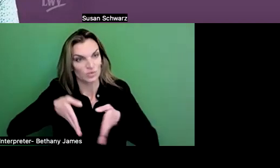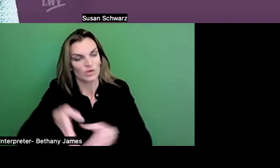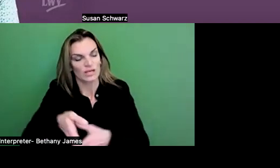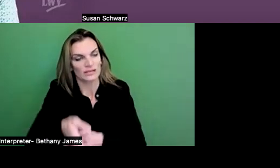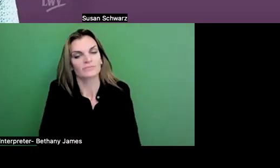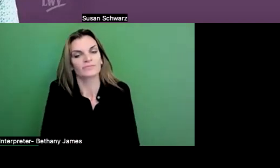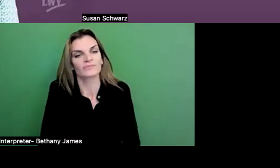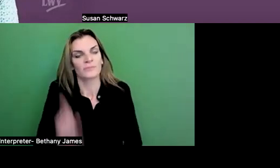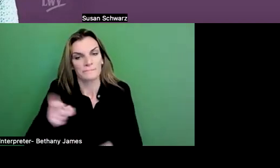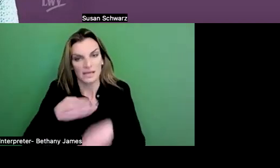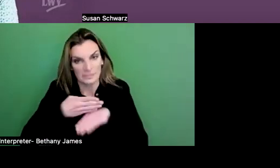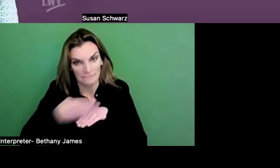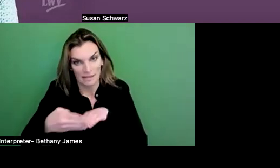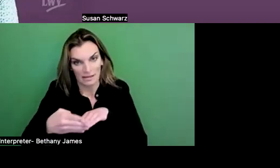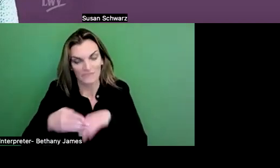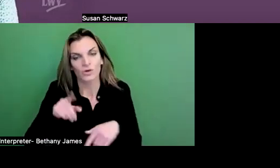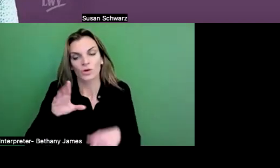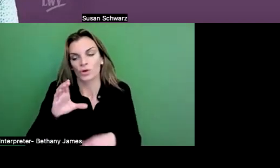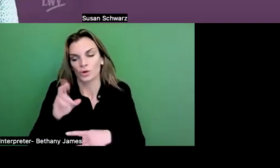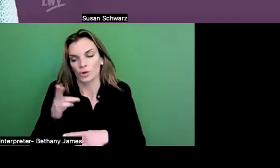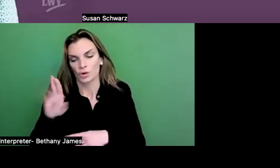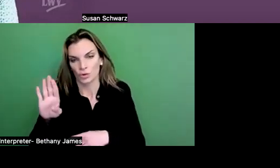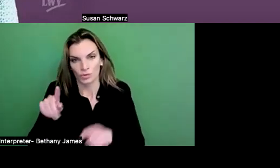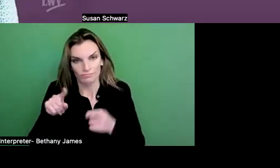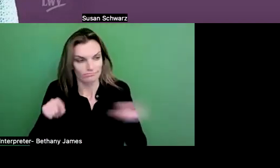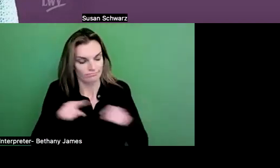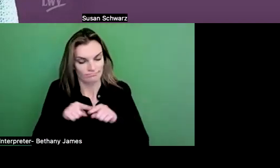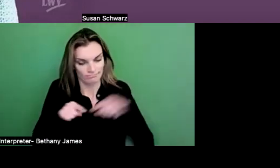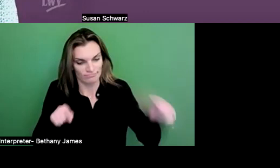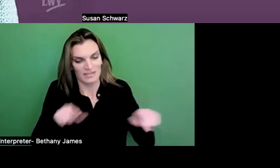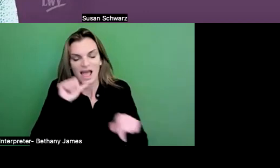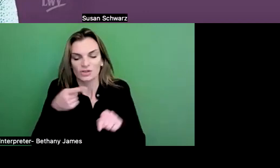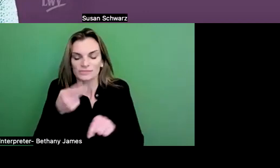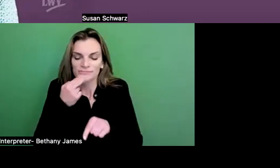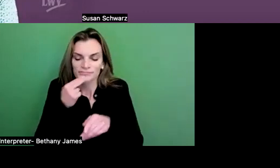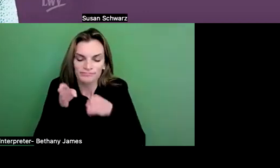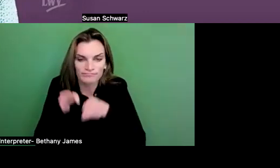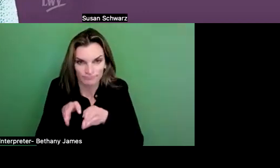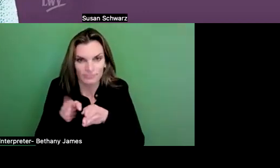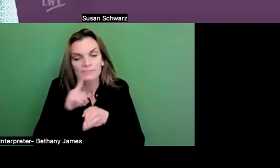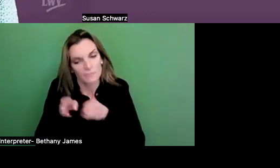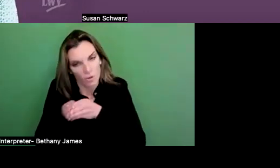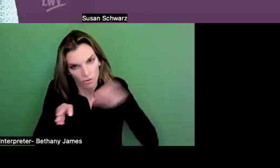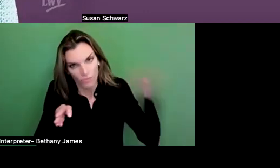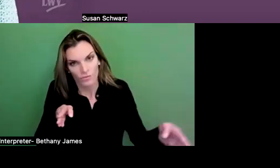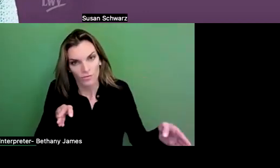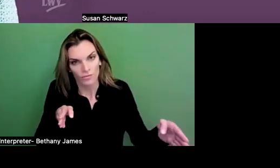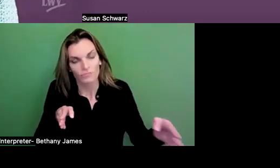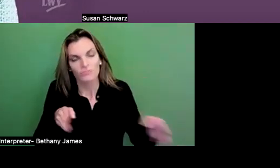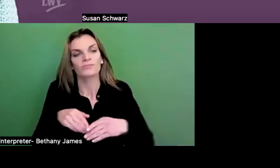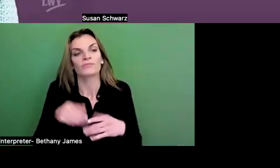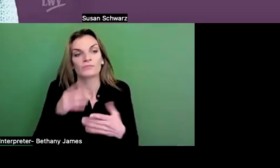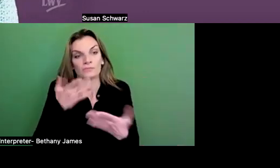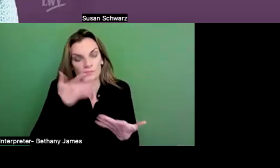repave from curb to curb instead of just the little patch. And that was a lucky thing for us because with all the Con Ed